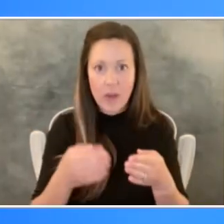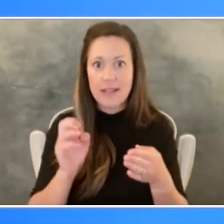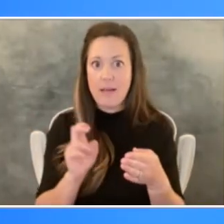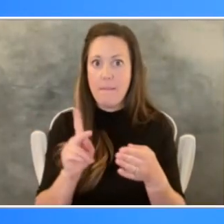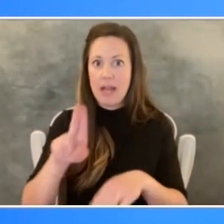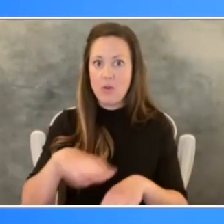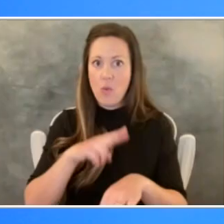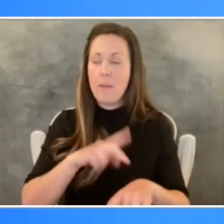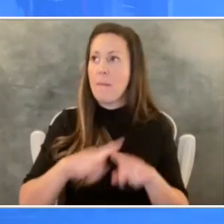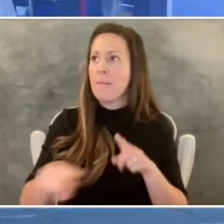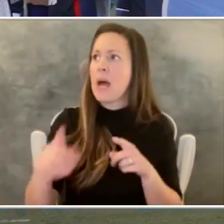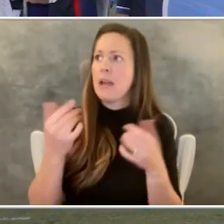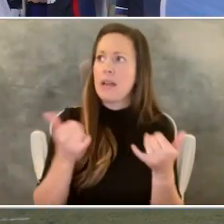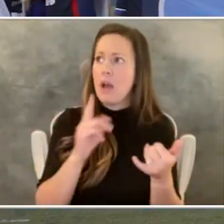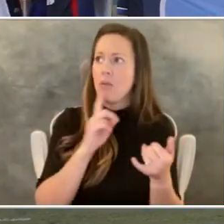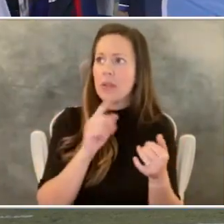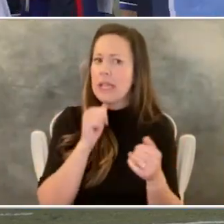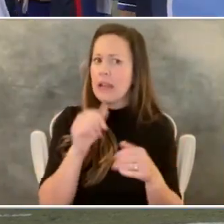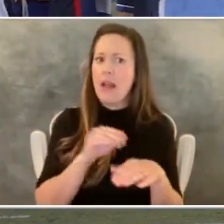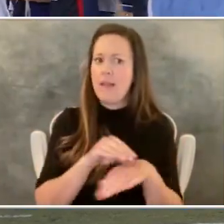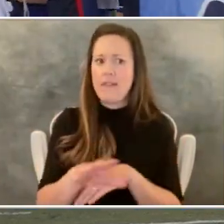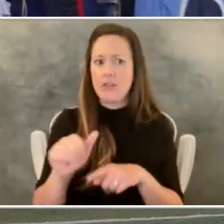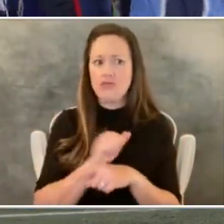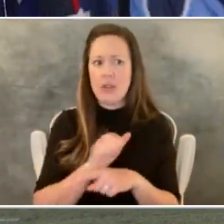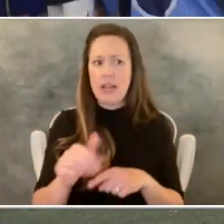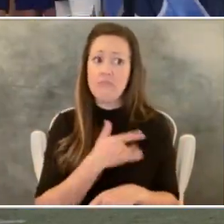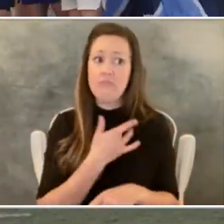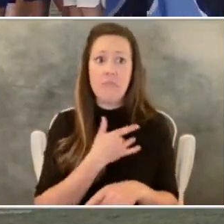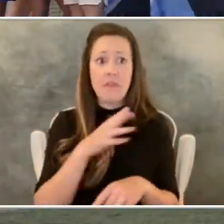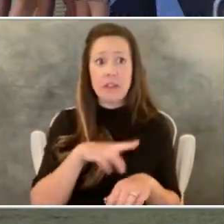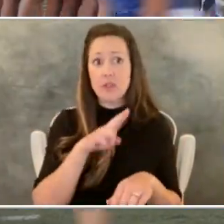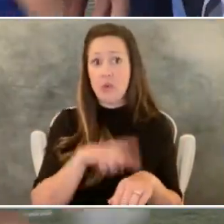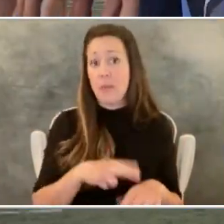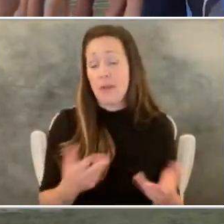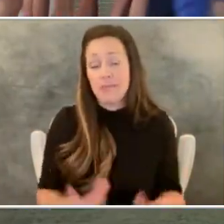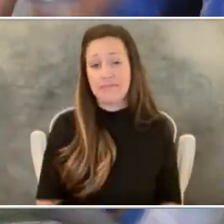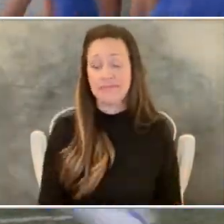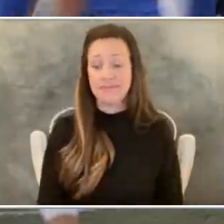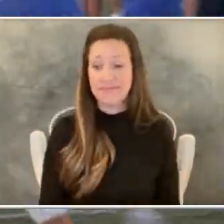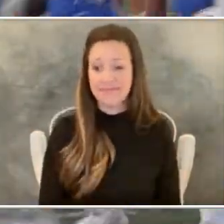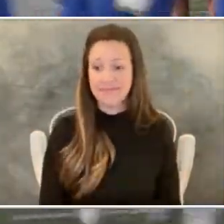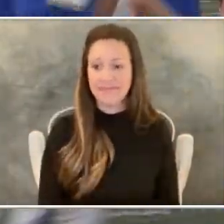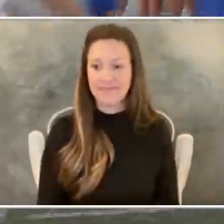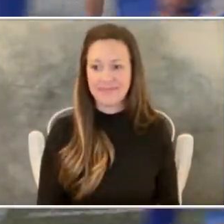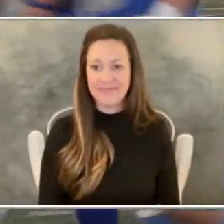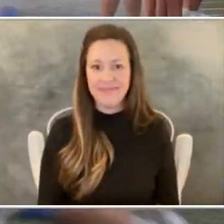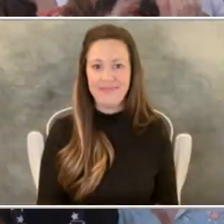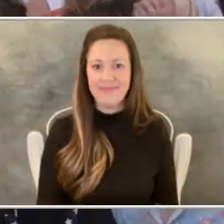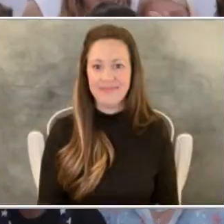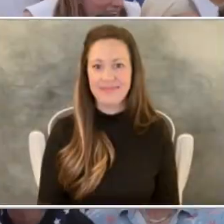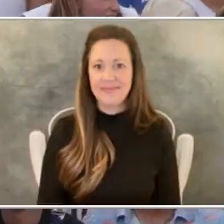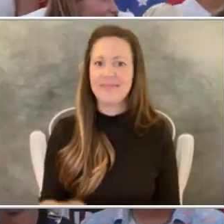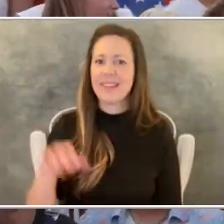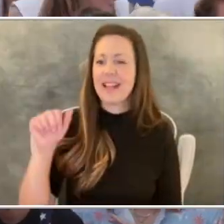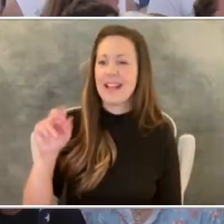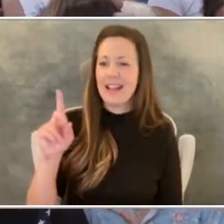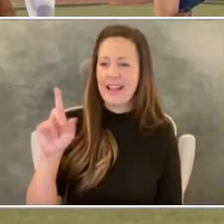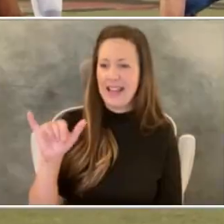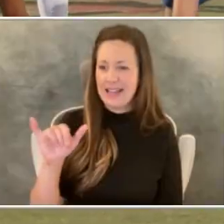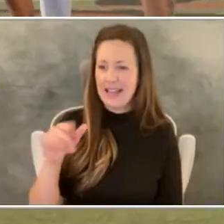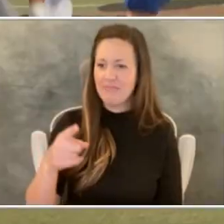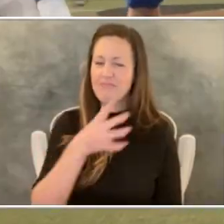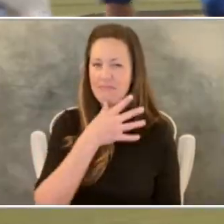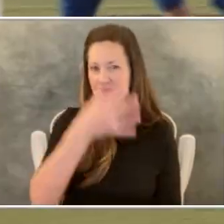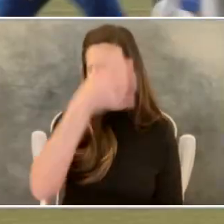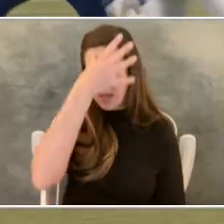my training. I just feels normal, like my leg again. Andy, parents often worry, when their kid has a knee